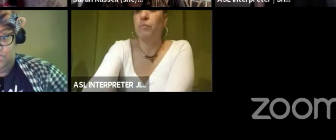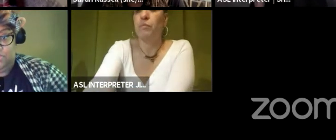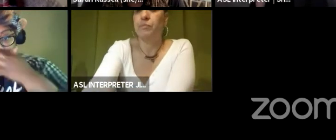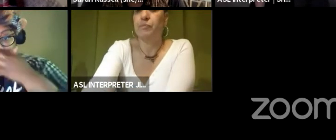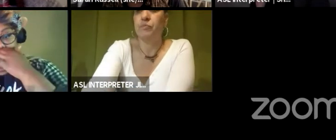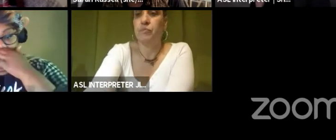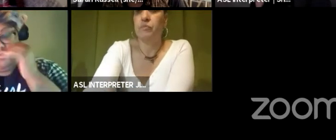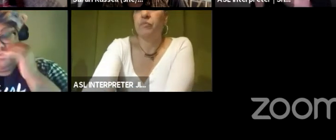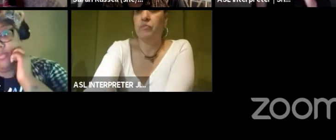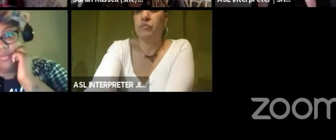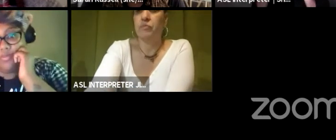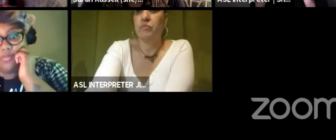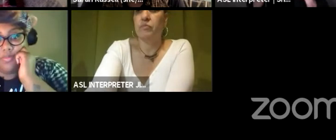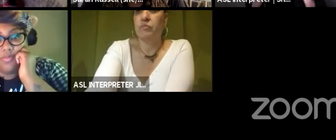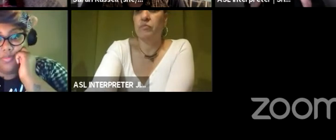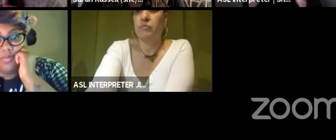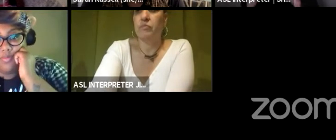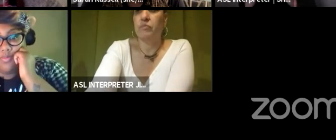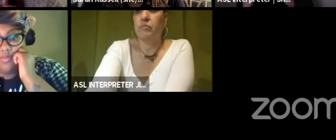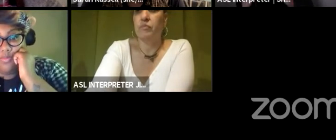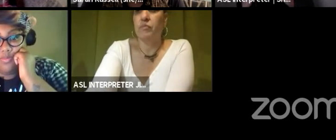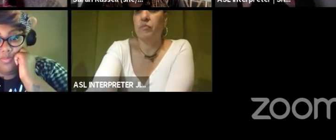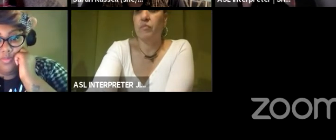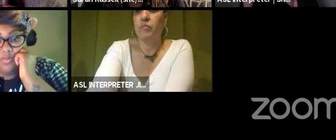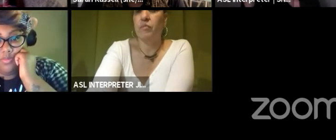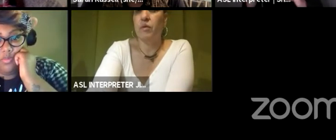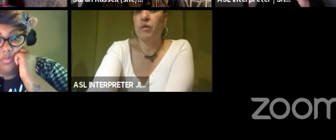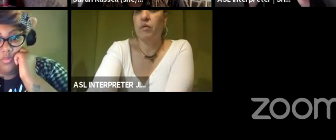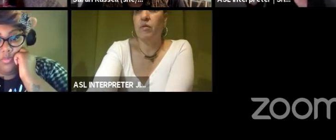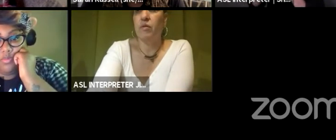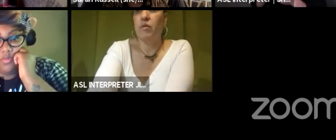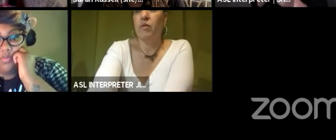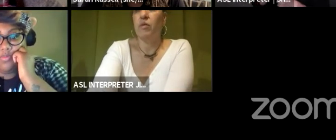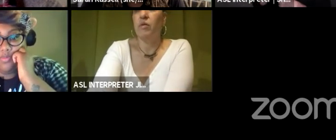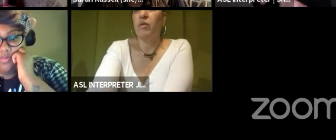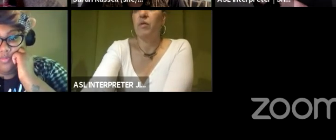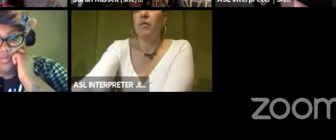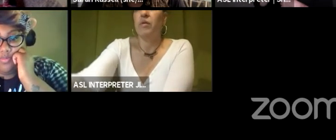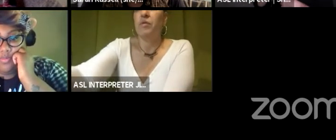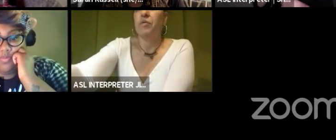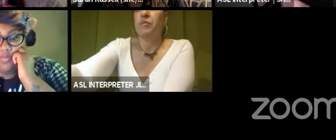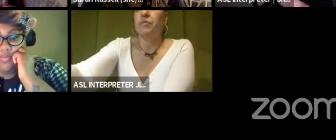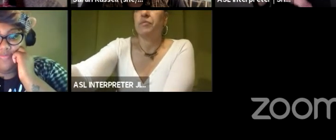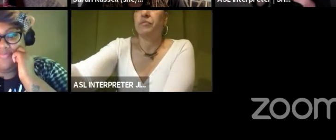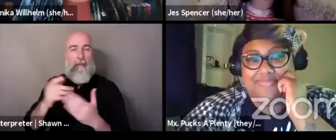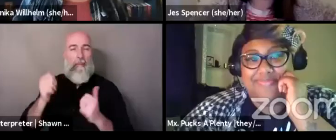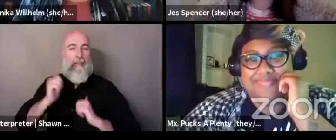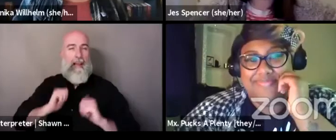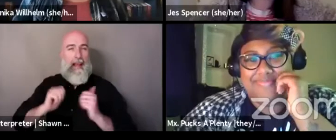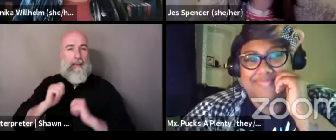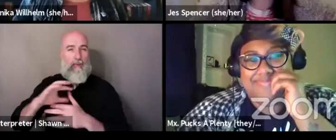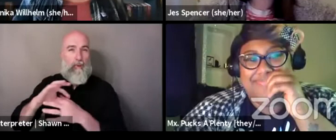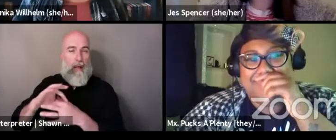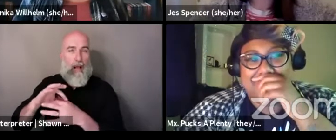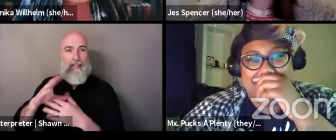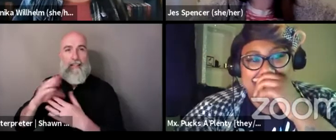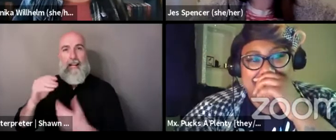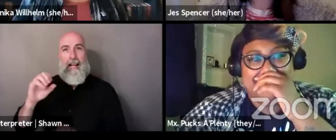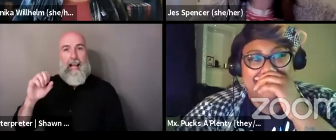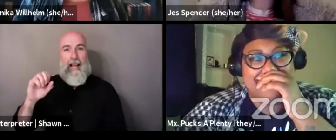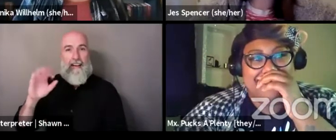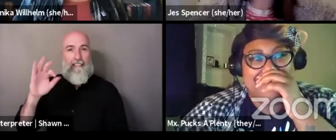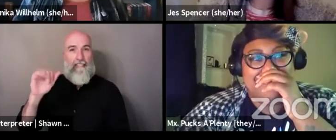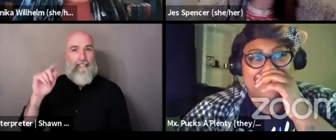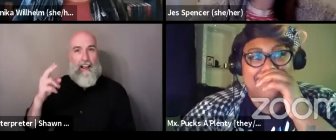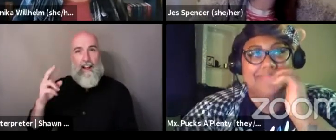rep about motherhood to add some theatrical flair to that concert. And Faith Russell will be performing a couple